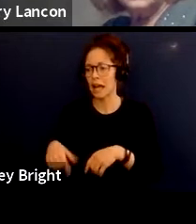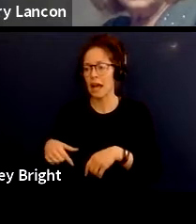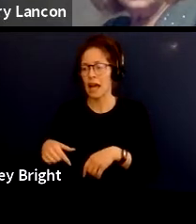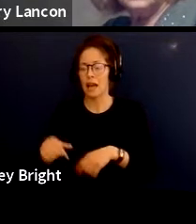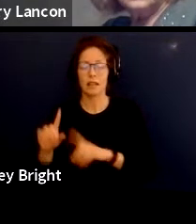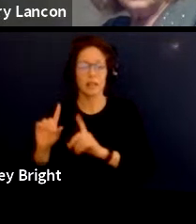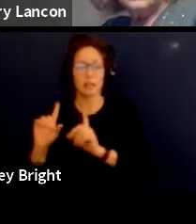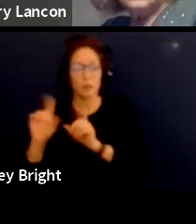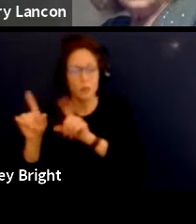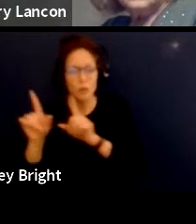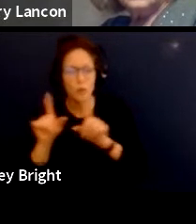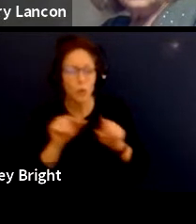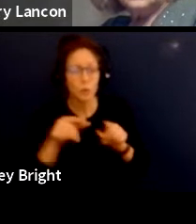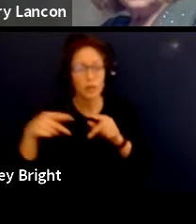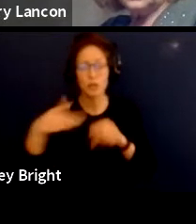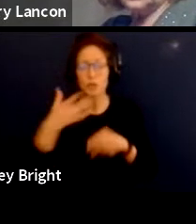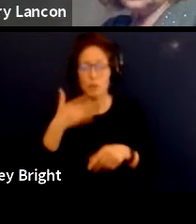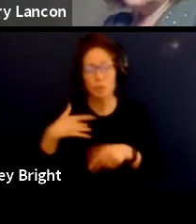birthday parties.